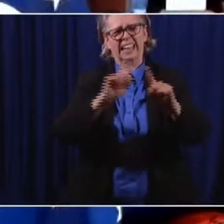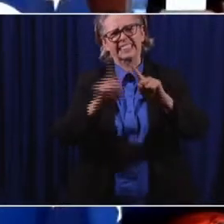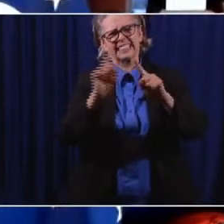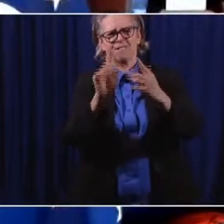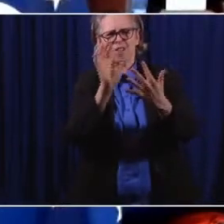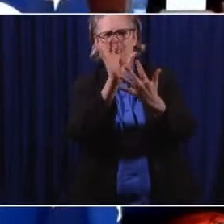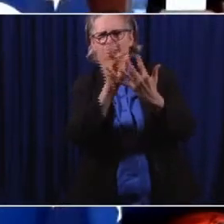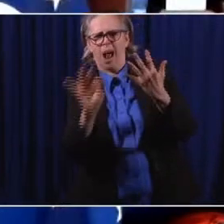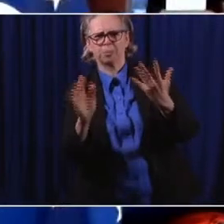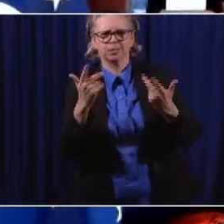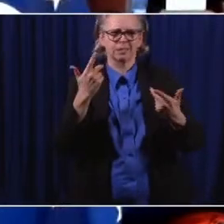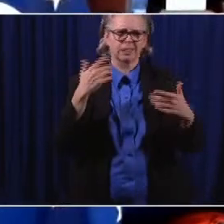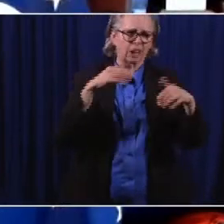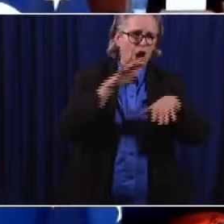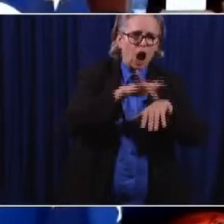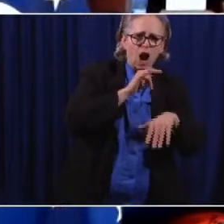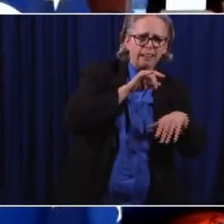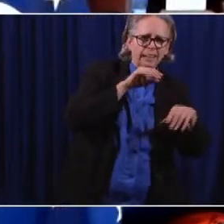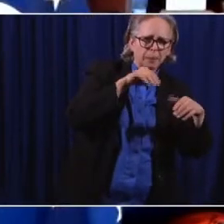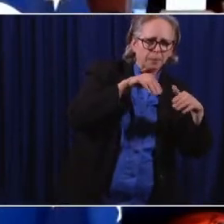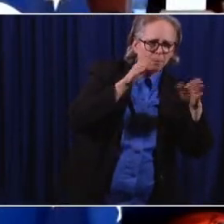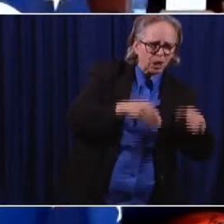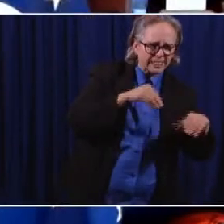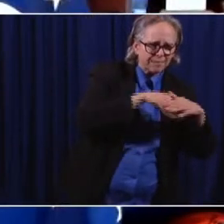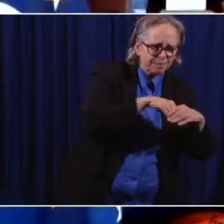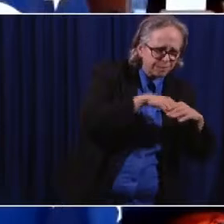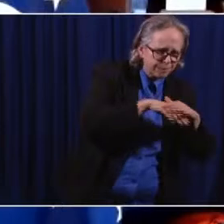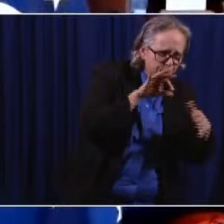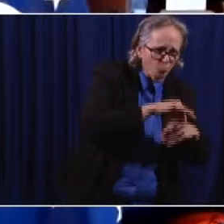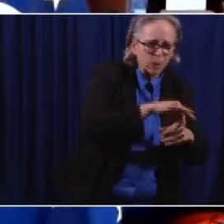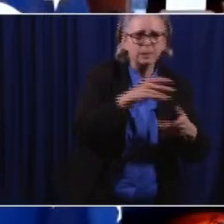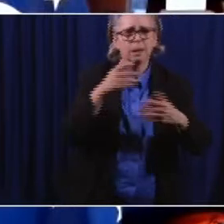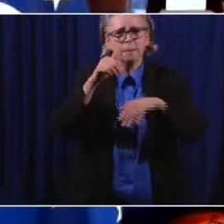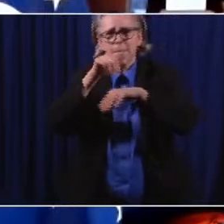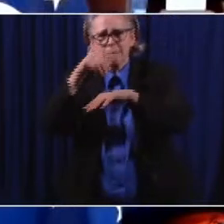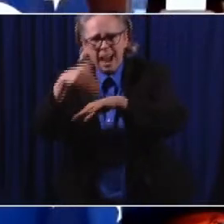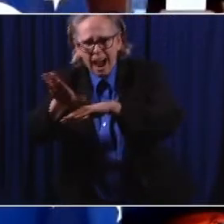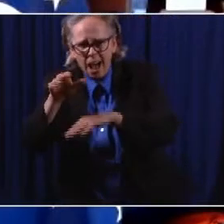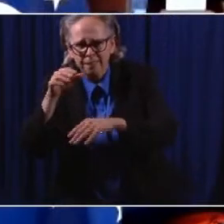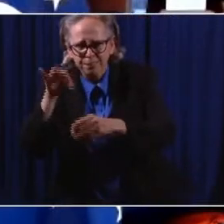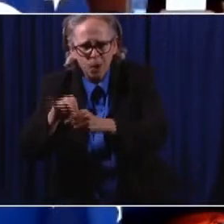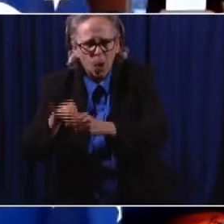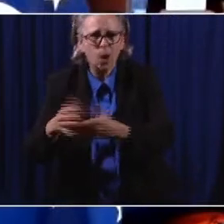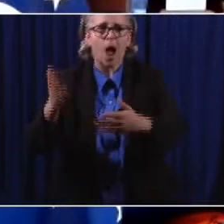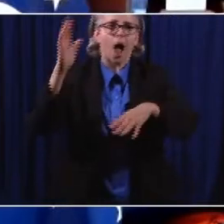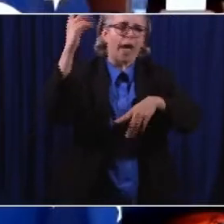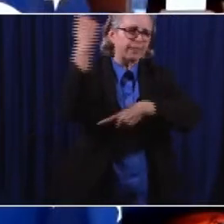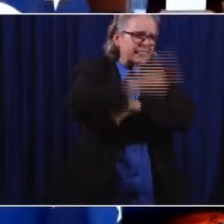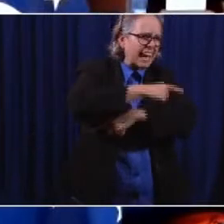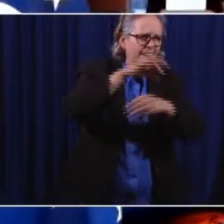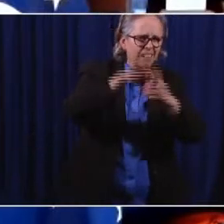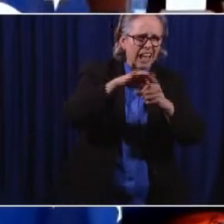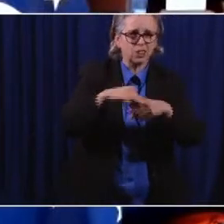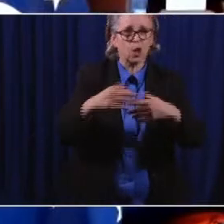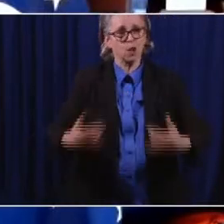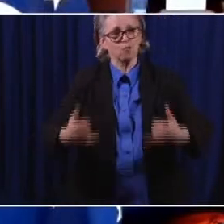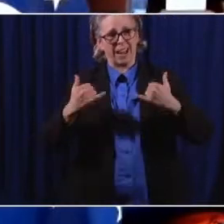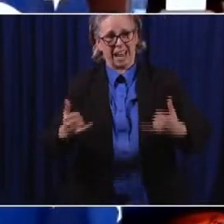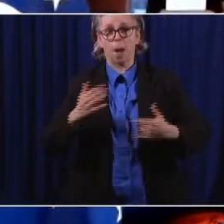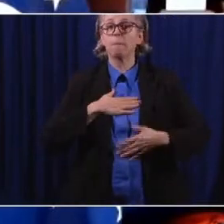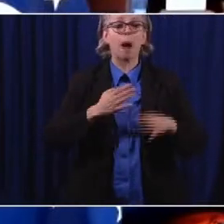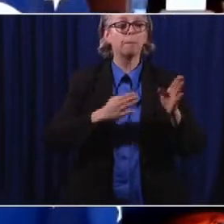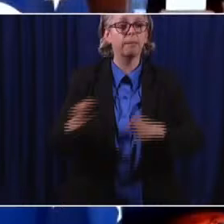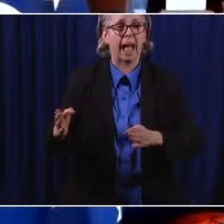I voted by mail and voted in person on election day. As of right now, I intend to vote in person on election